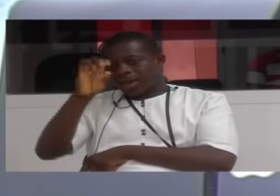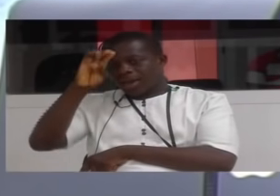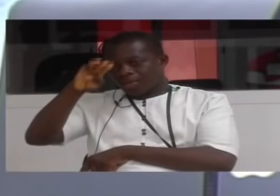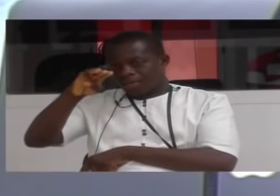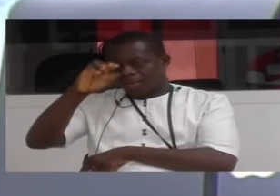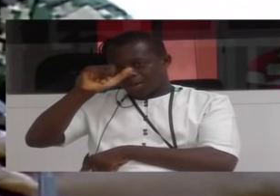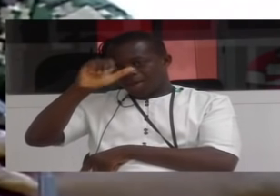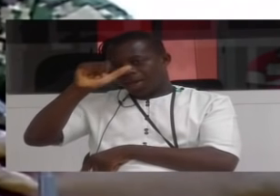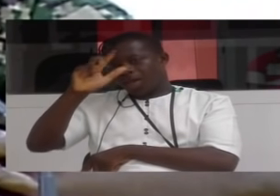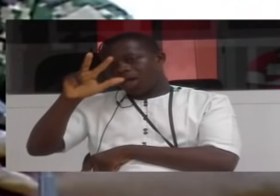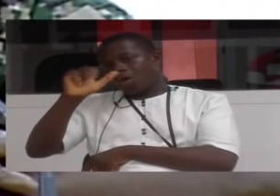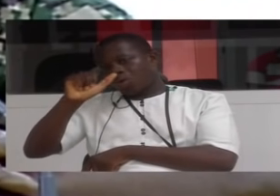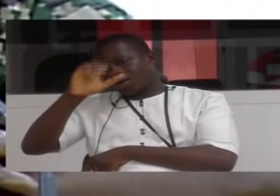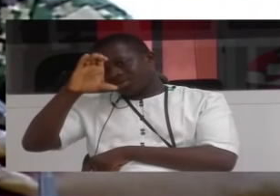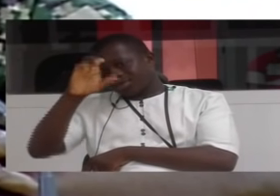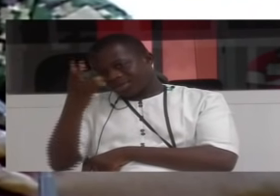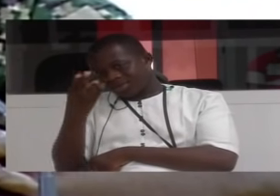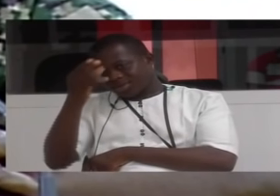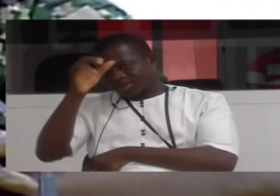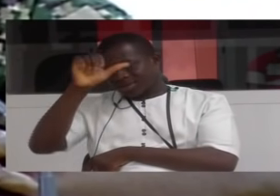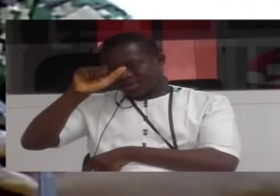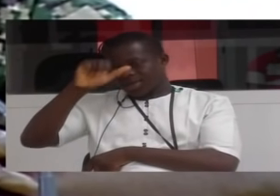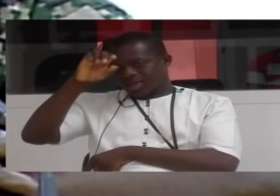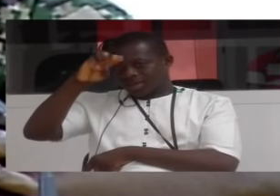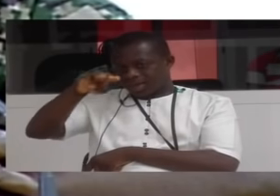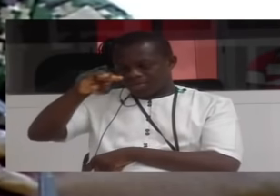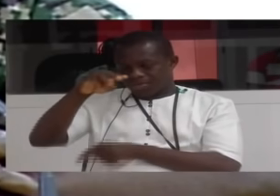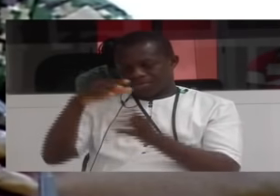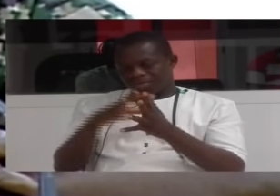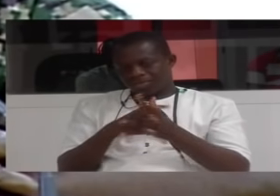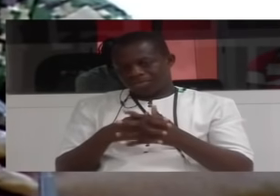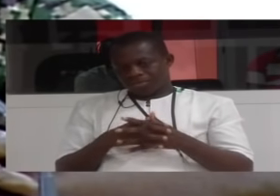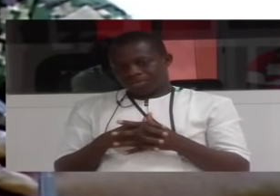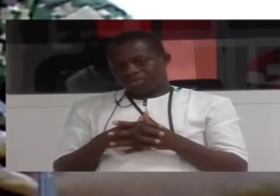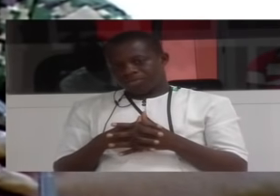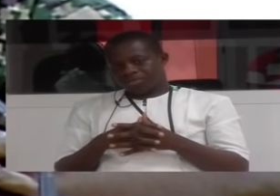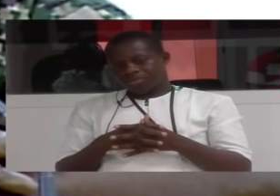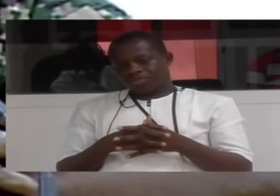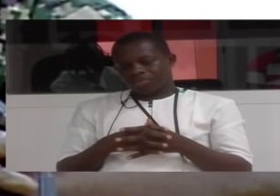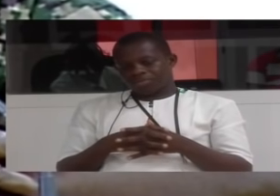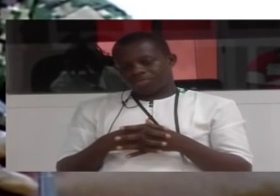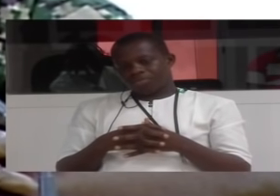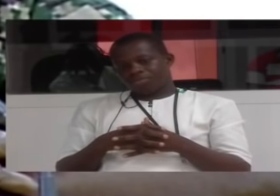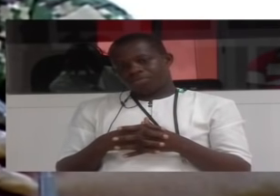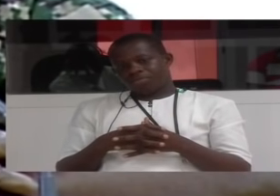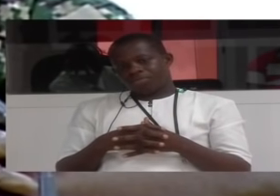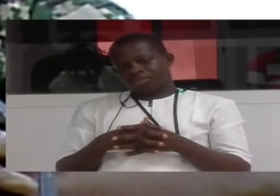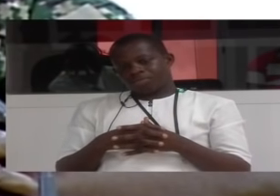xamne nguur gi wax nako ci mbiri ñaari Suleiman ke Suleiman Ndaw ak Mahawacha.